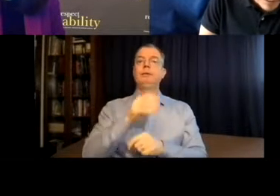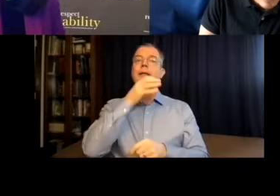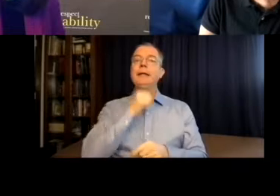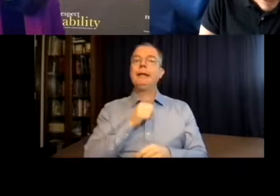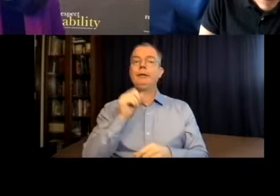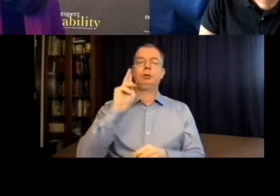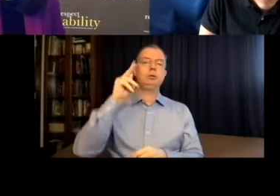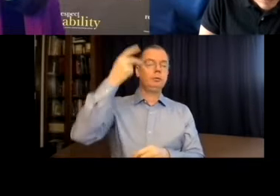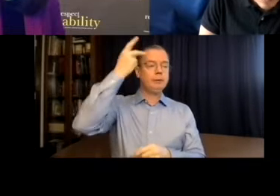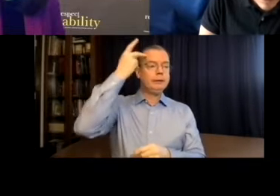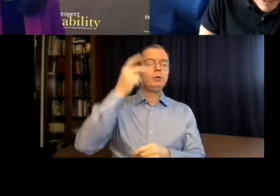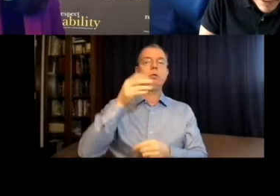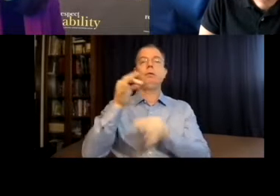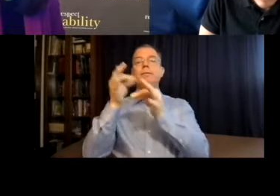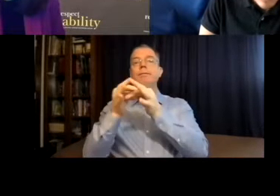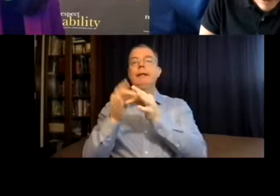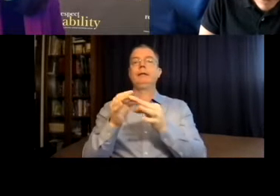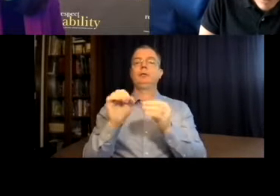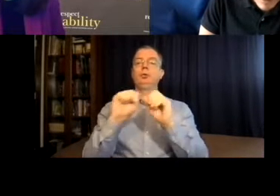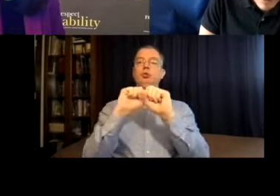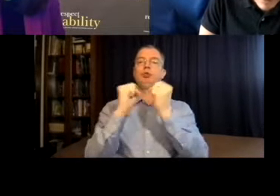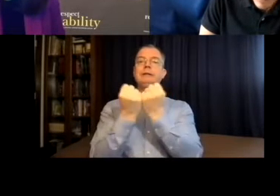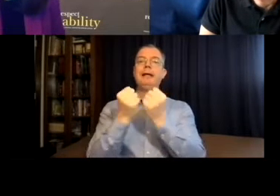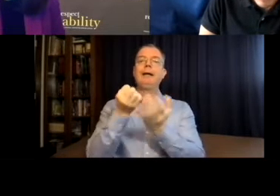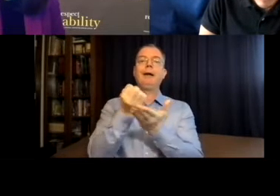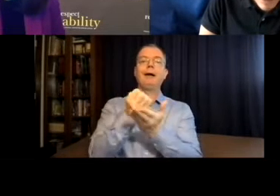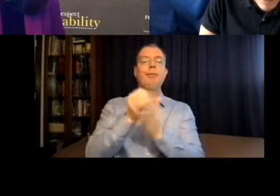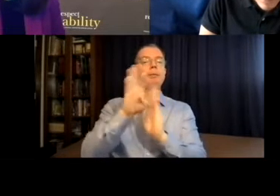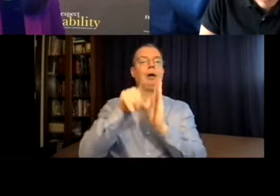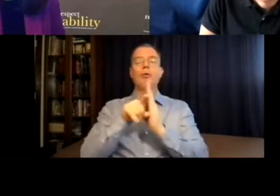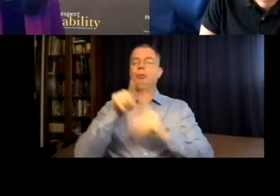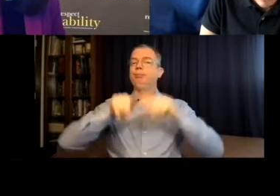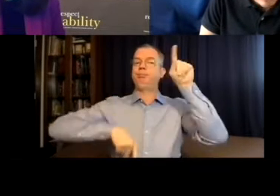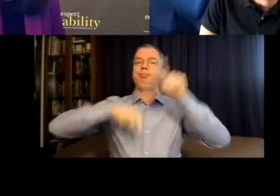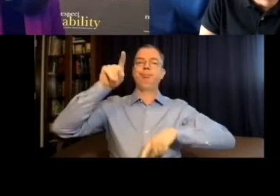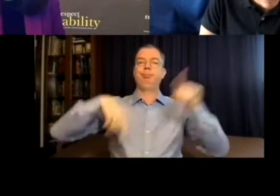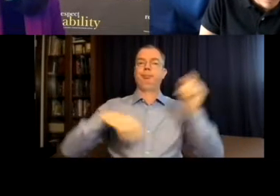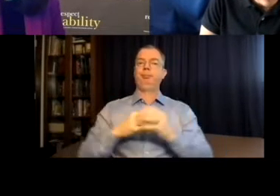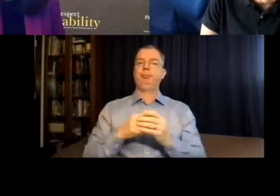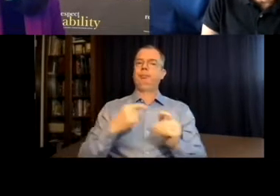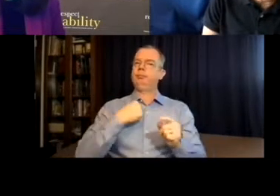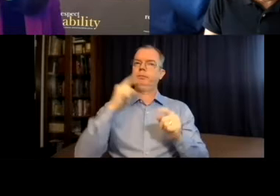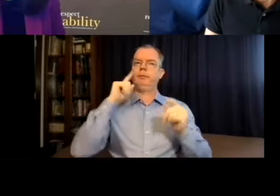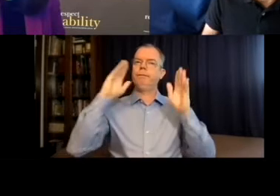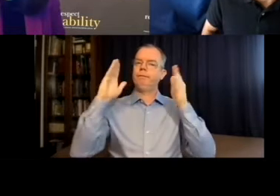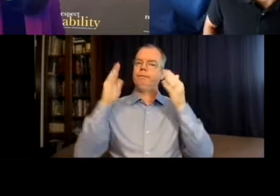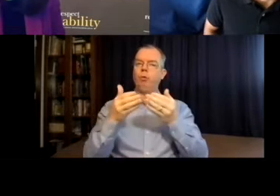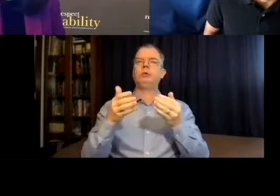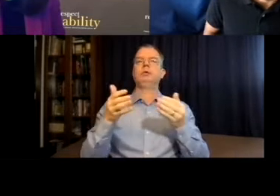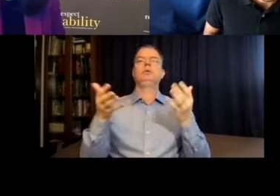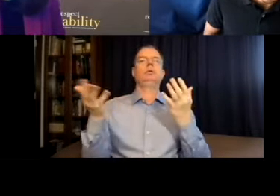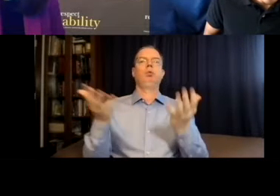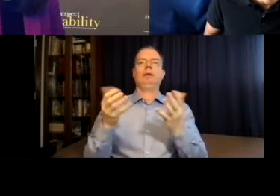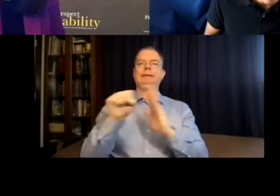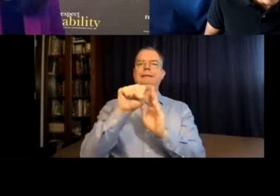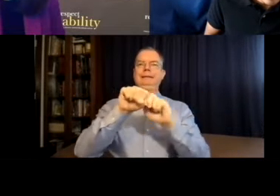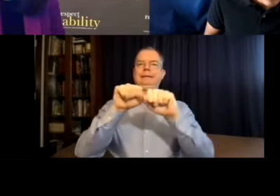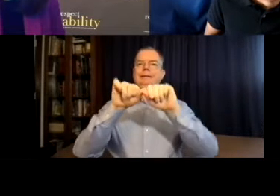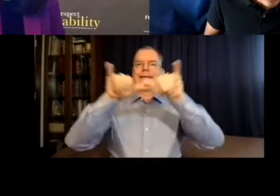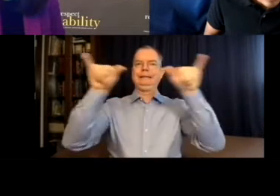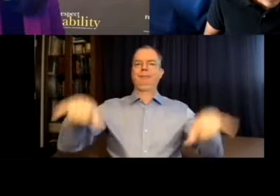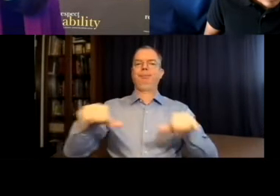We're also diverse in sexual orientation and gender identity, as well as age, political, faith, and socioeconomic backgrounds.